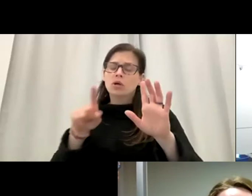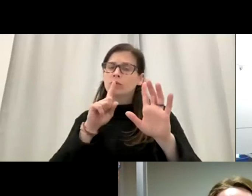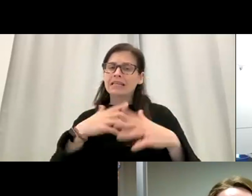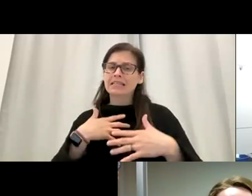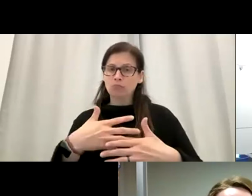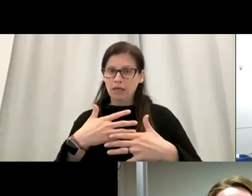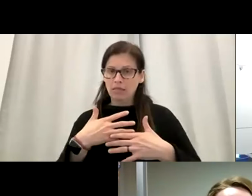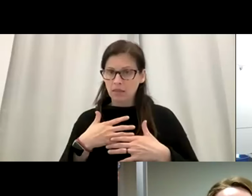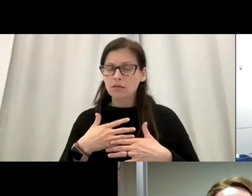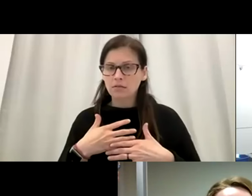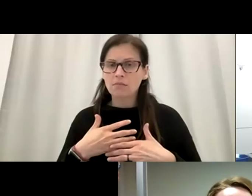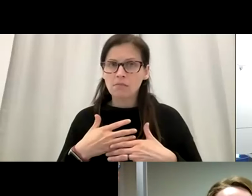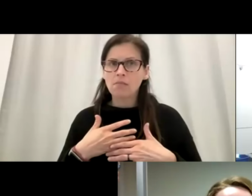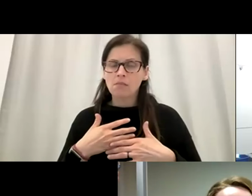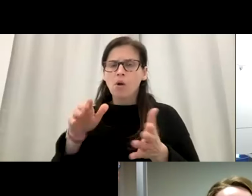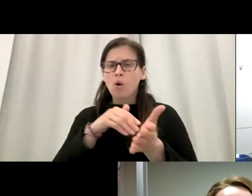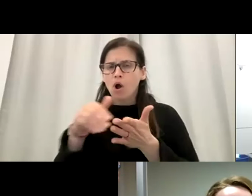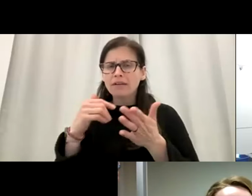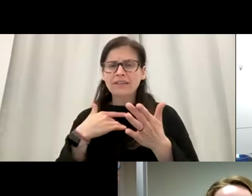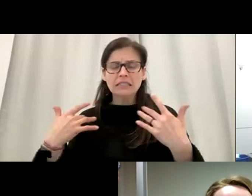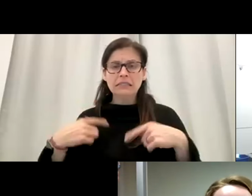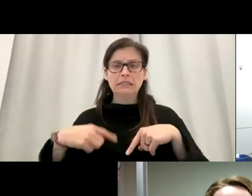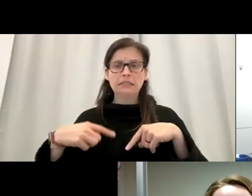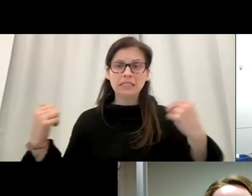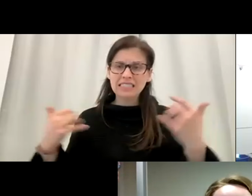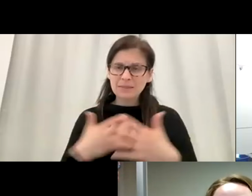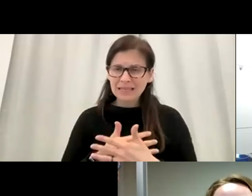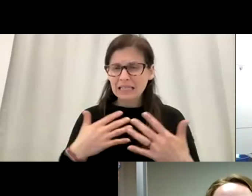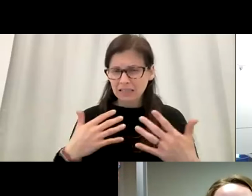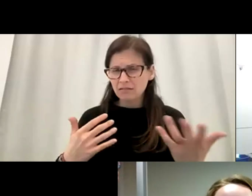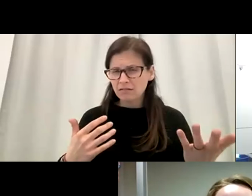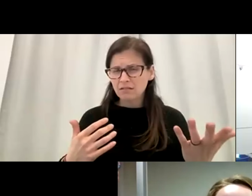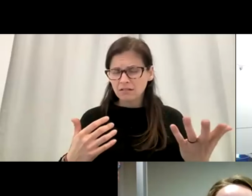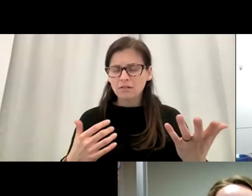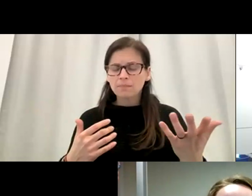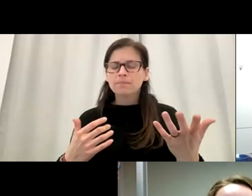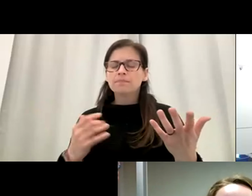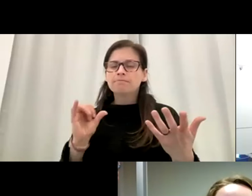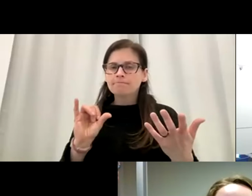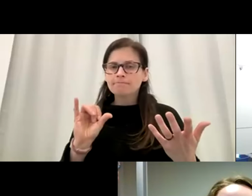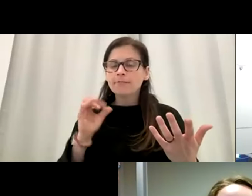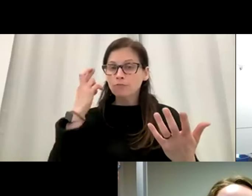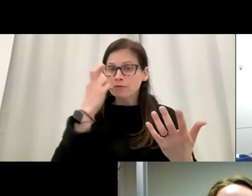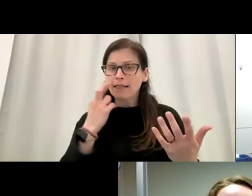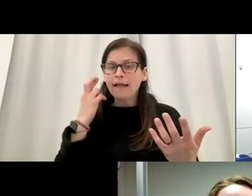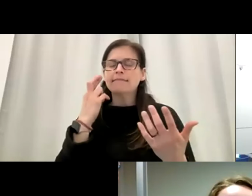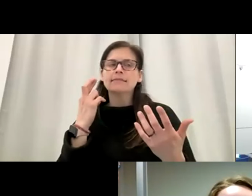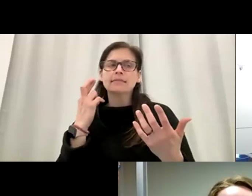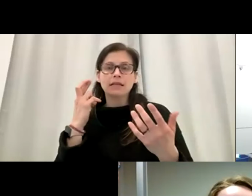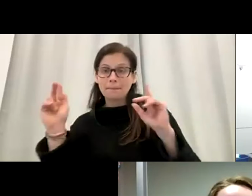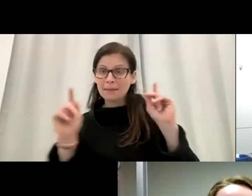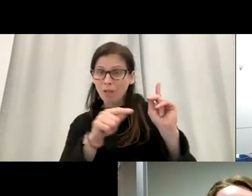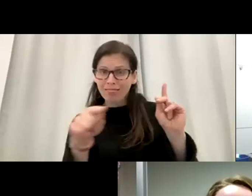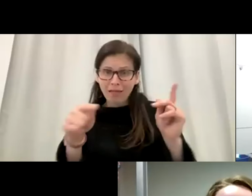breath. It is often intimidating. And when you realize that folks, as Nora said, are there to help